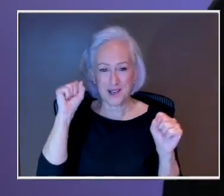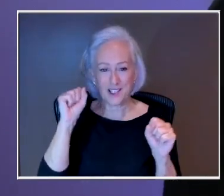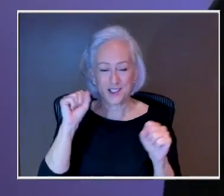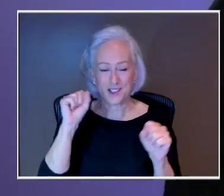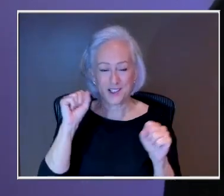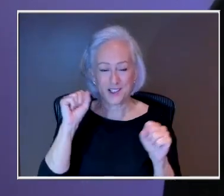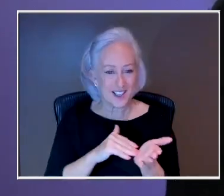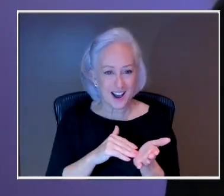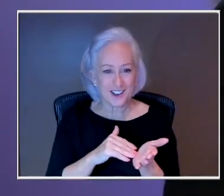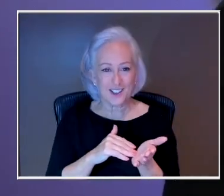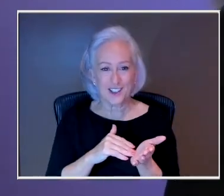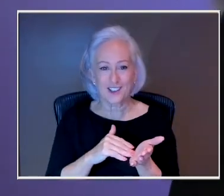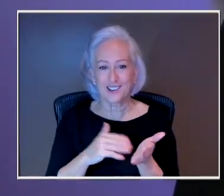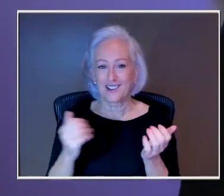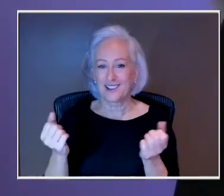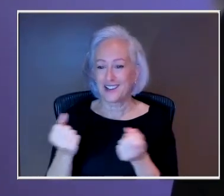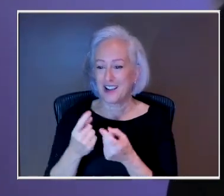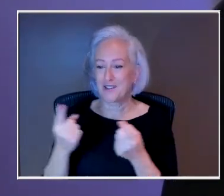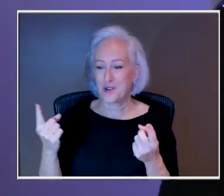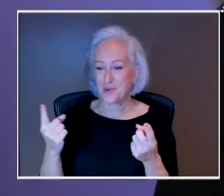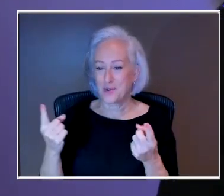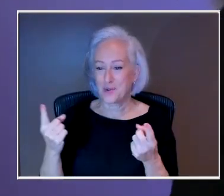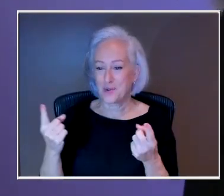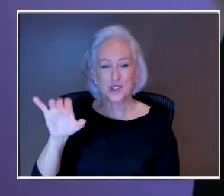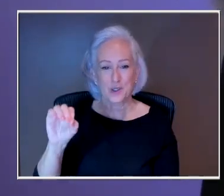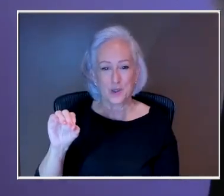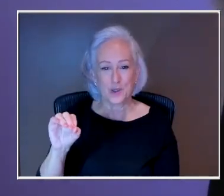amazing. Everybody in this studio is amazing.